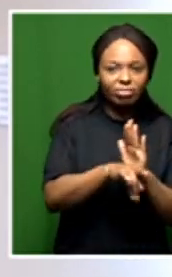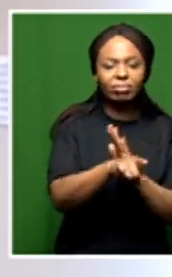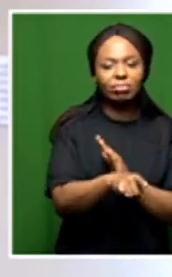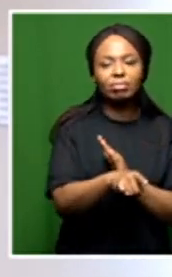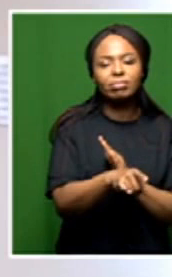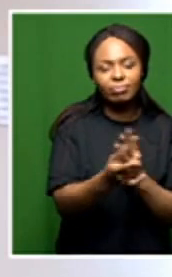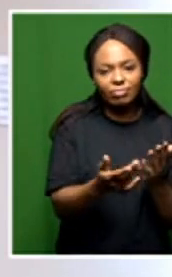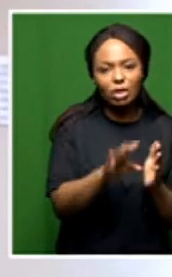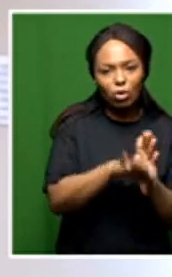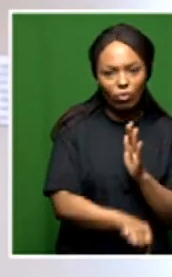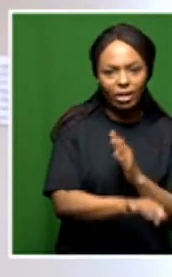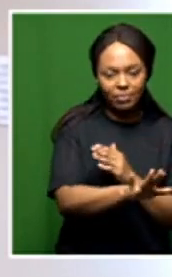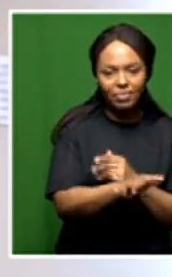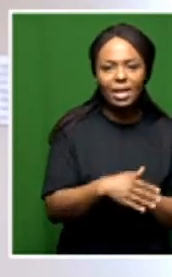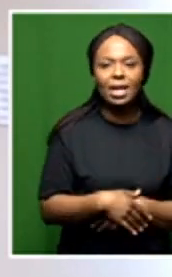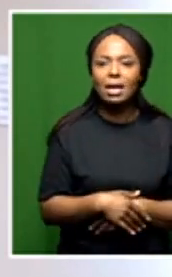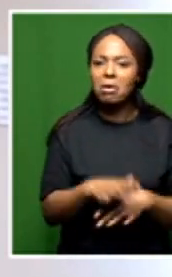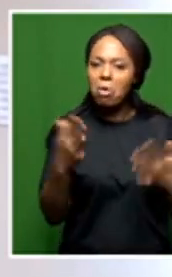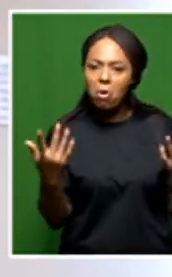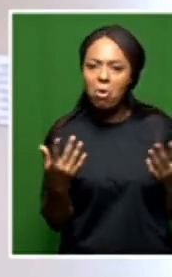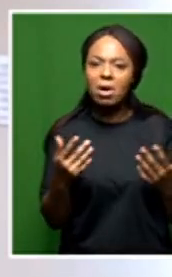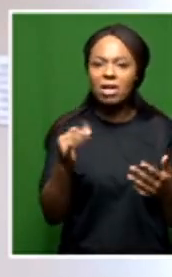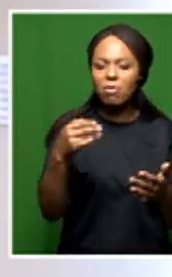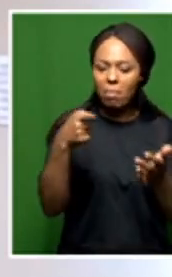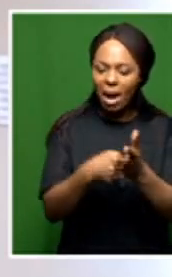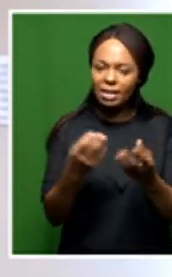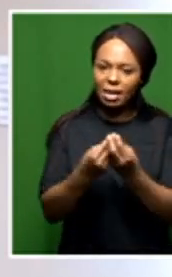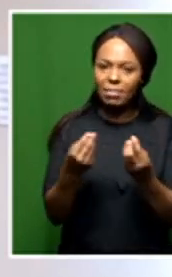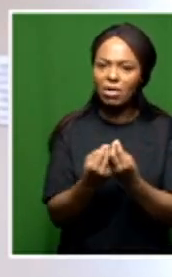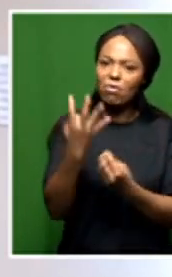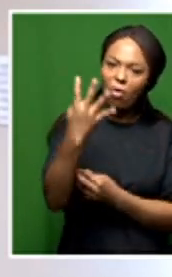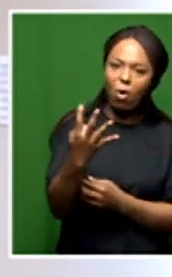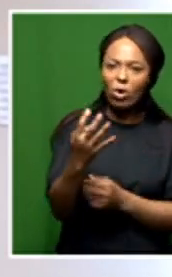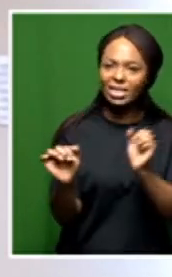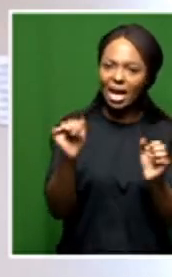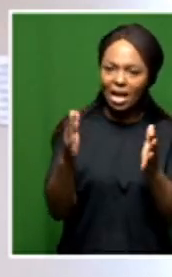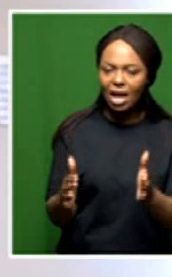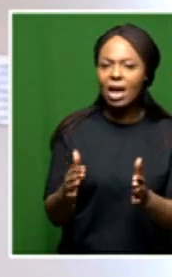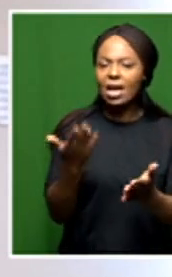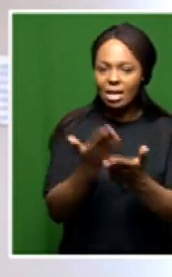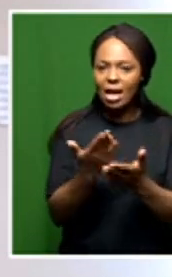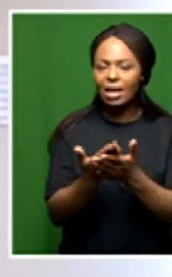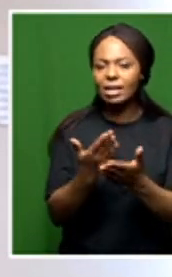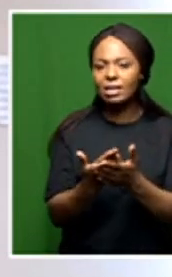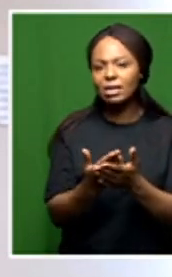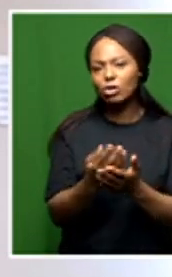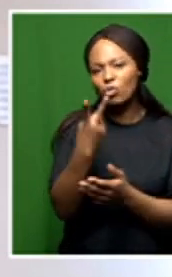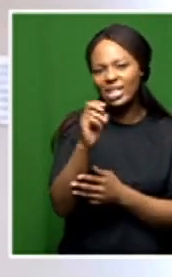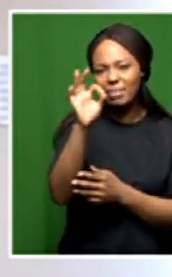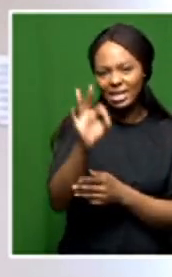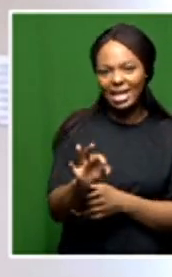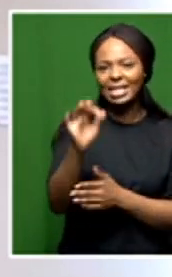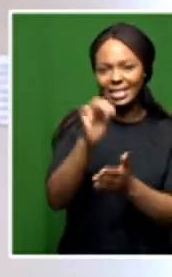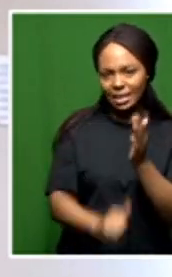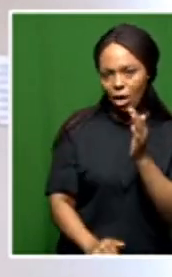people. If you buy, for example, 4 Dunlop tires, you get a free binoculars so that you can see nature much better. You get 20%